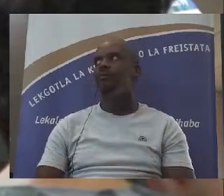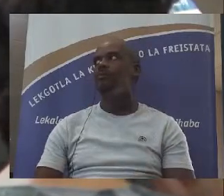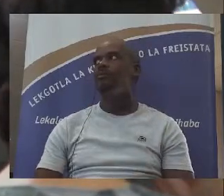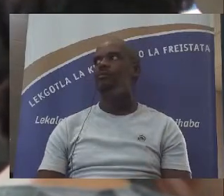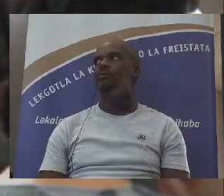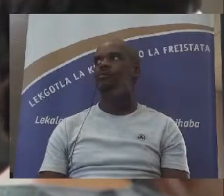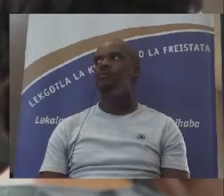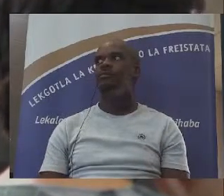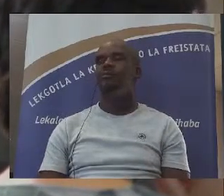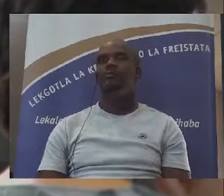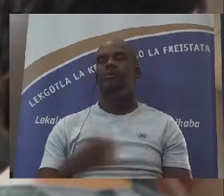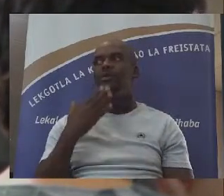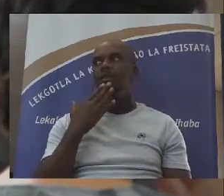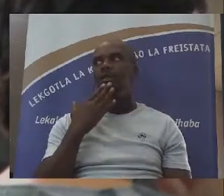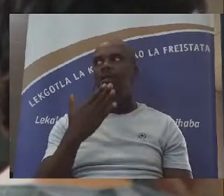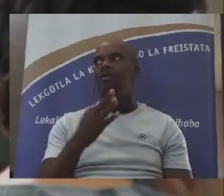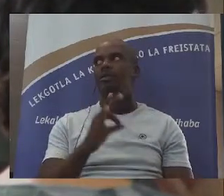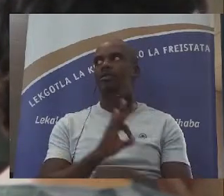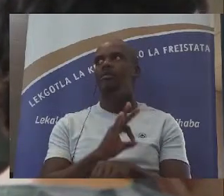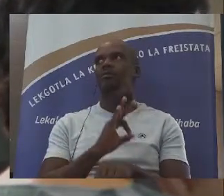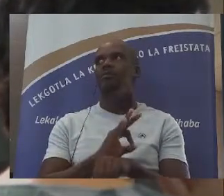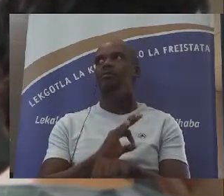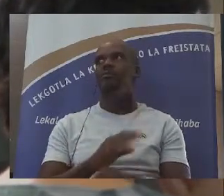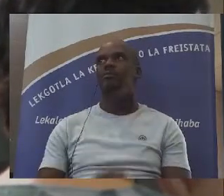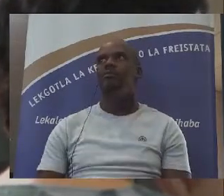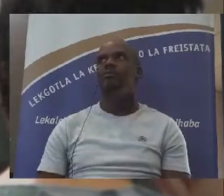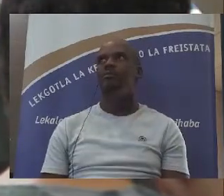Thank you ntate.